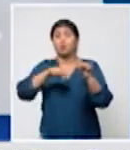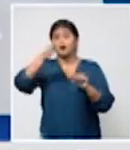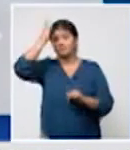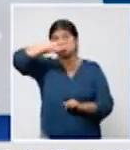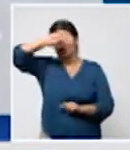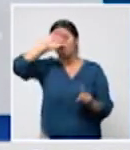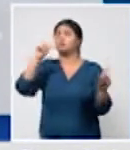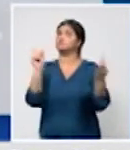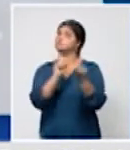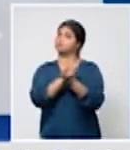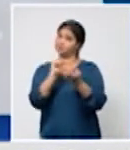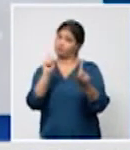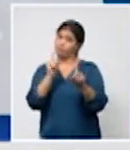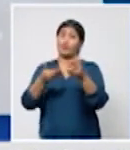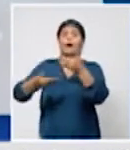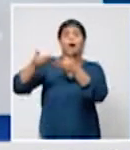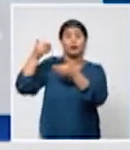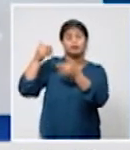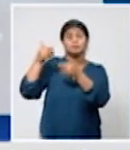and 10 de Octubre.